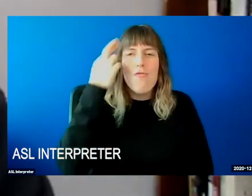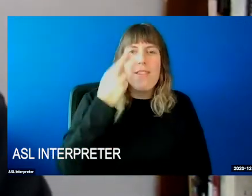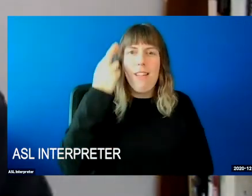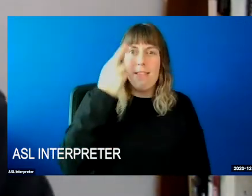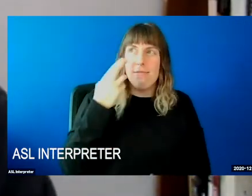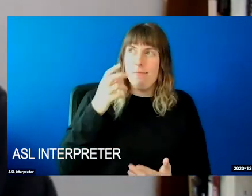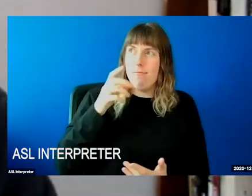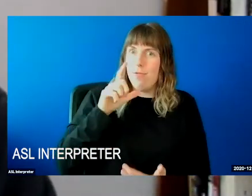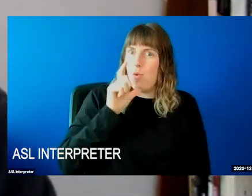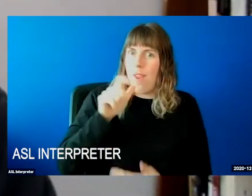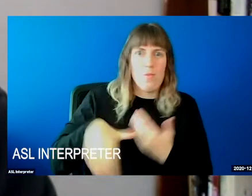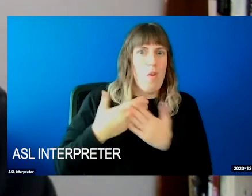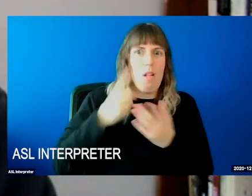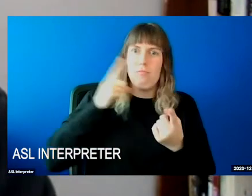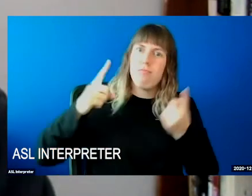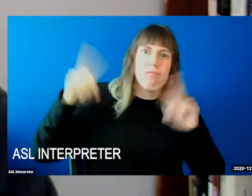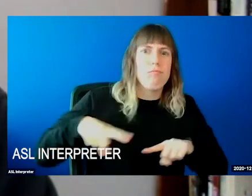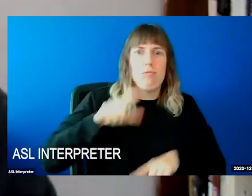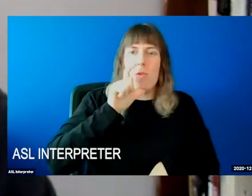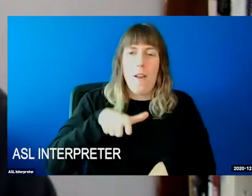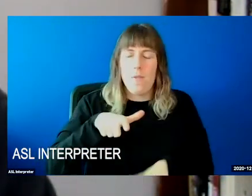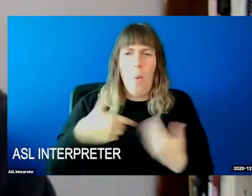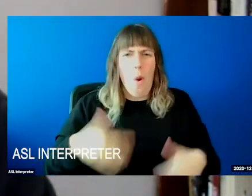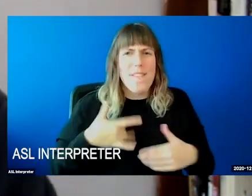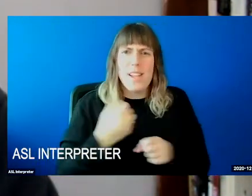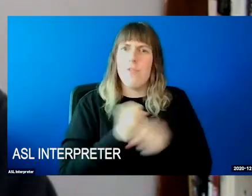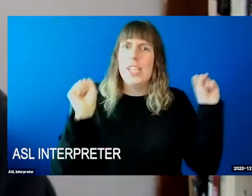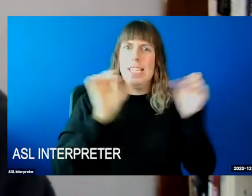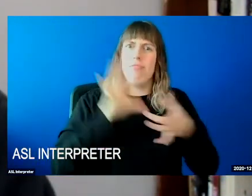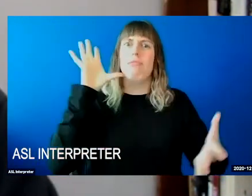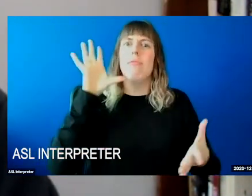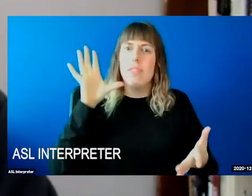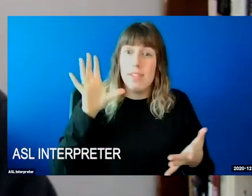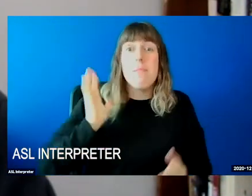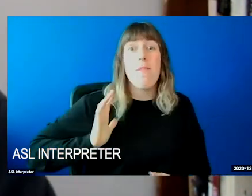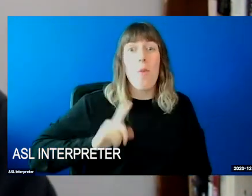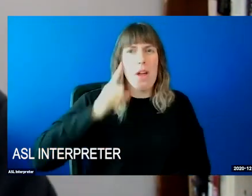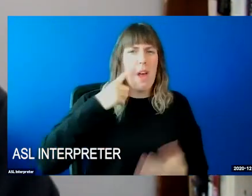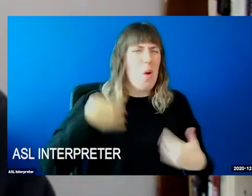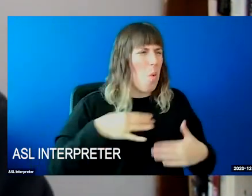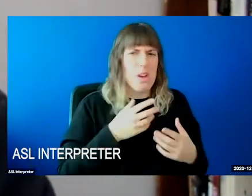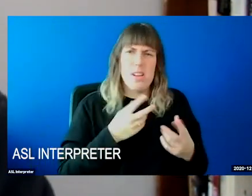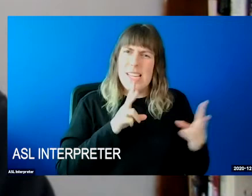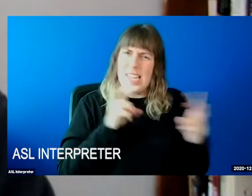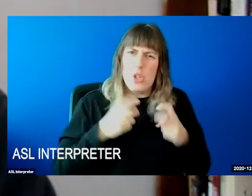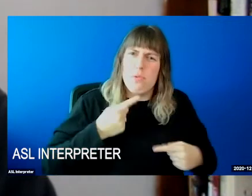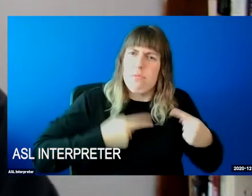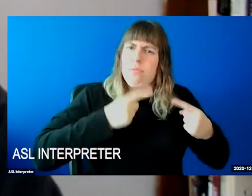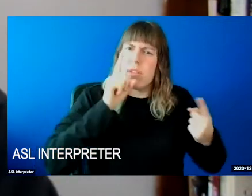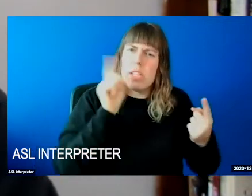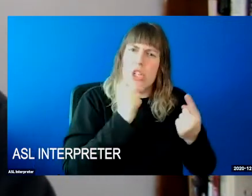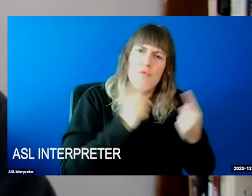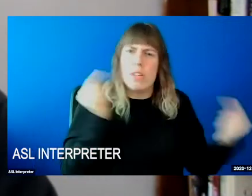realization. And maybe as we work together, we'll find, oh, that thing that we thought was such a big issue actually isn't an issue. And